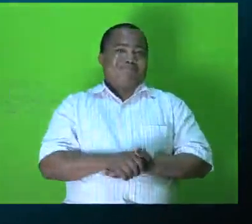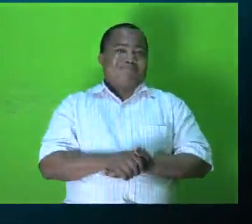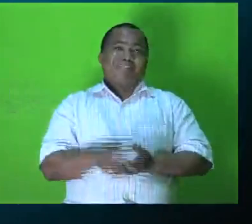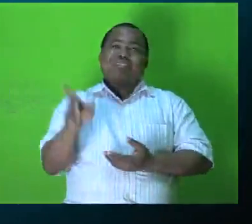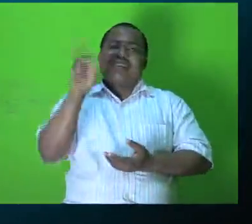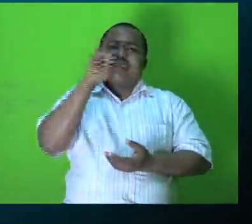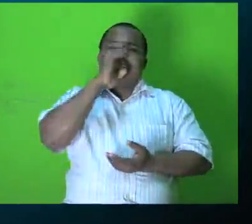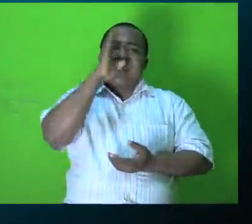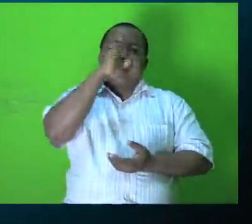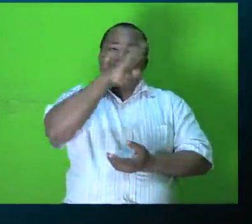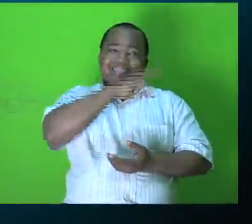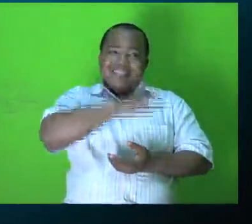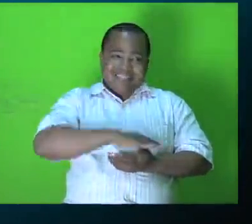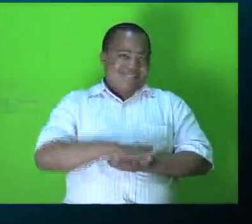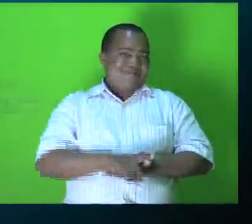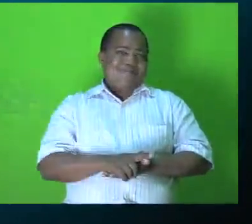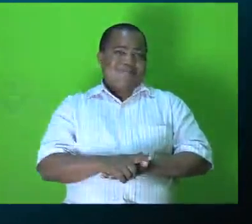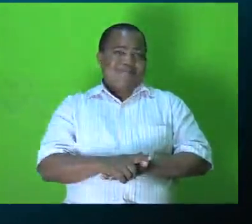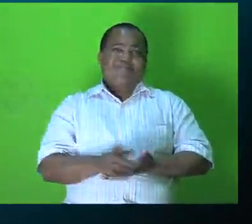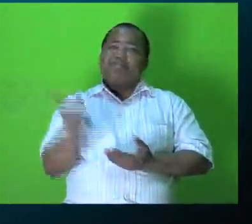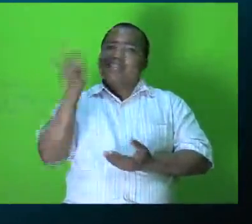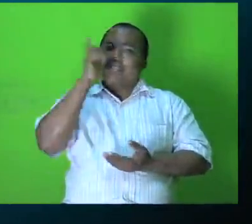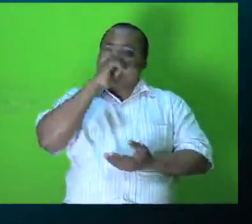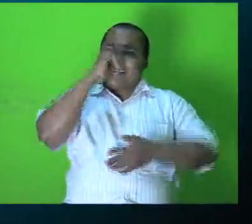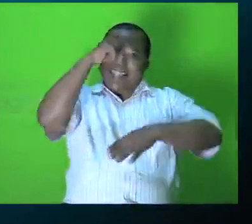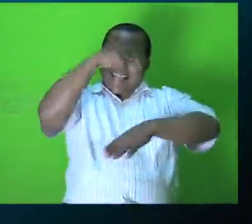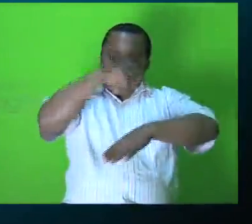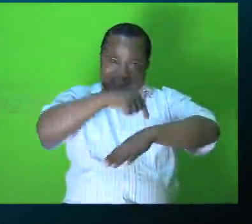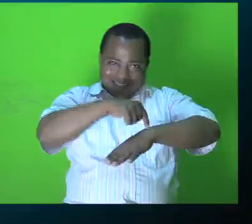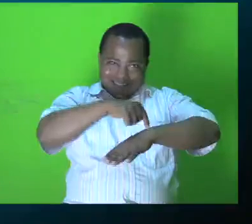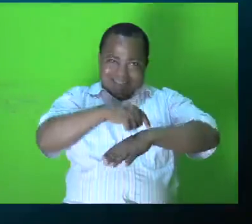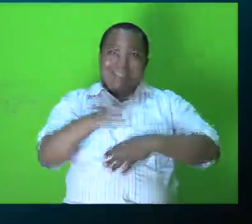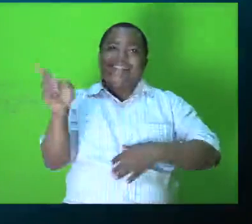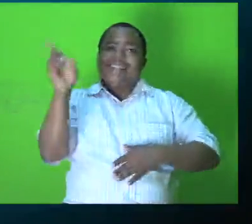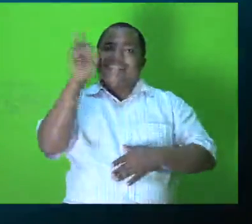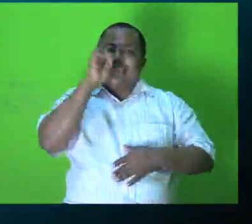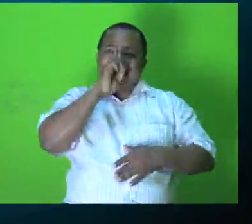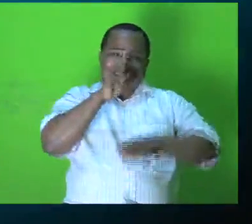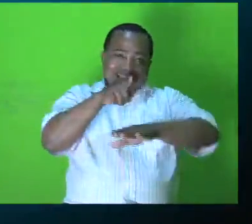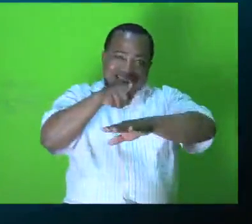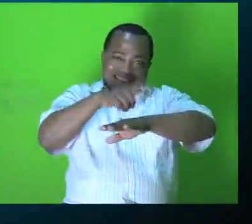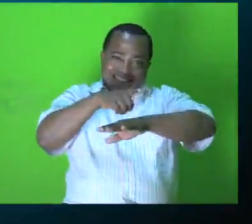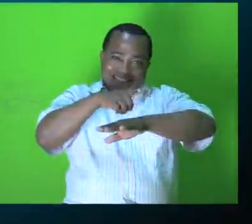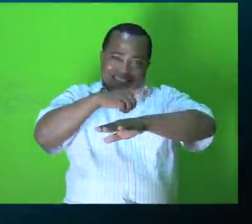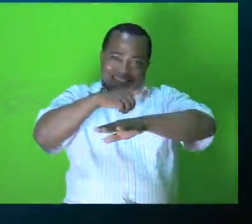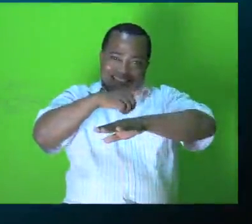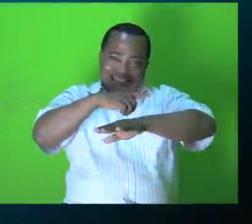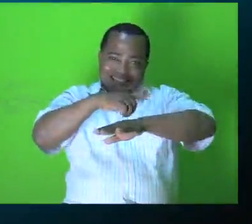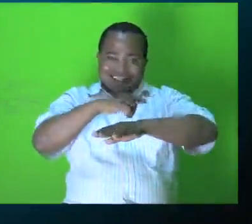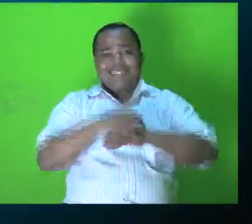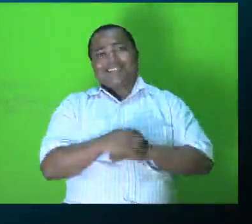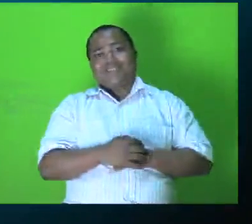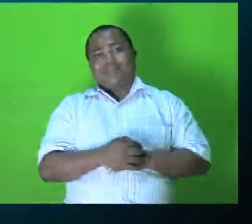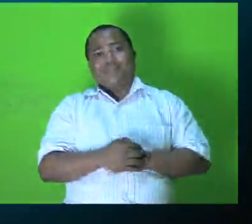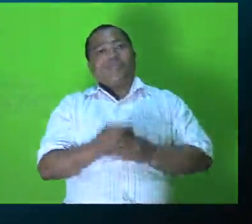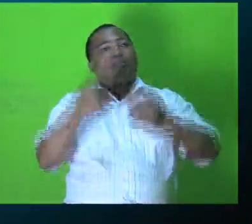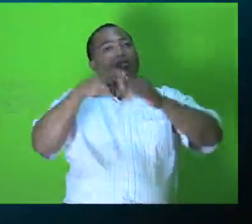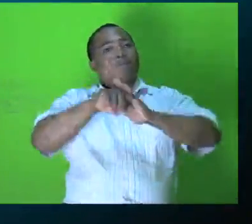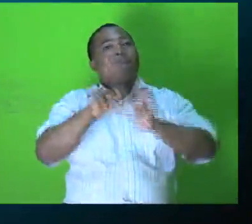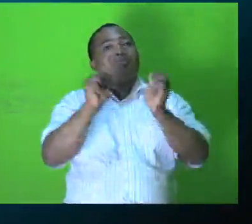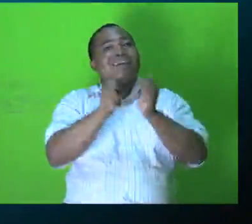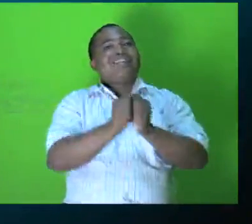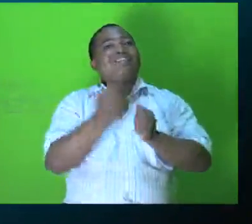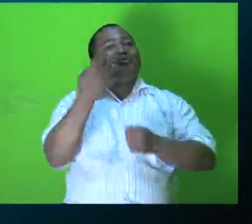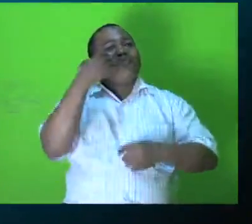Every day, every hour, every second, one of the most